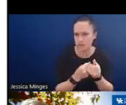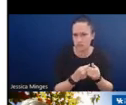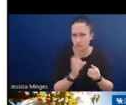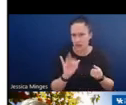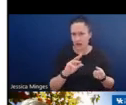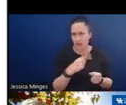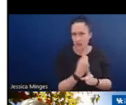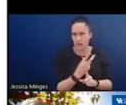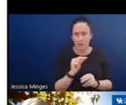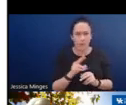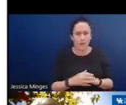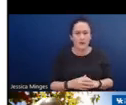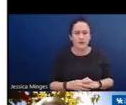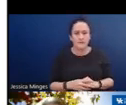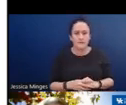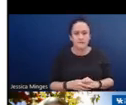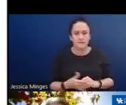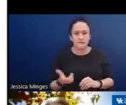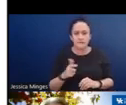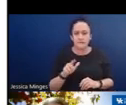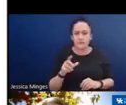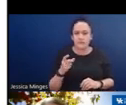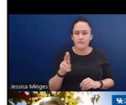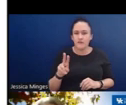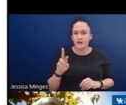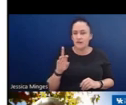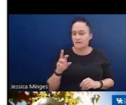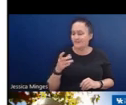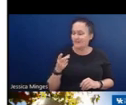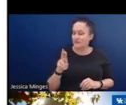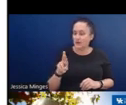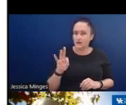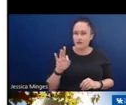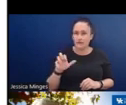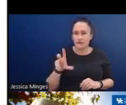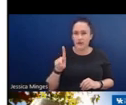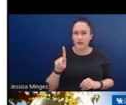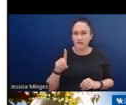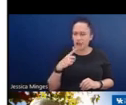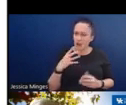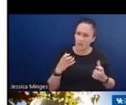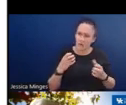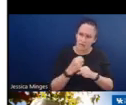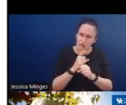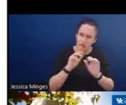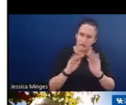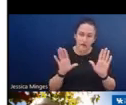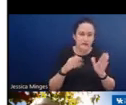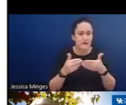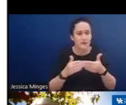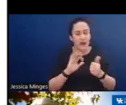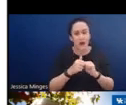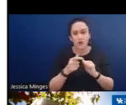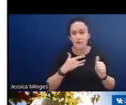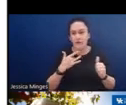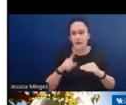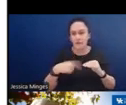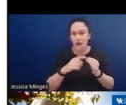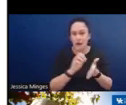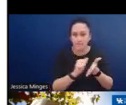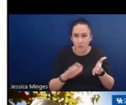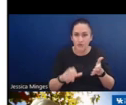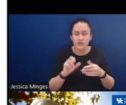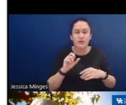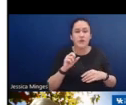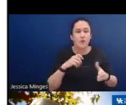you. And I think we want to be sure that no matter how you feel about abortion or what's happening in our